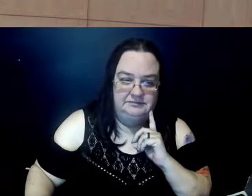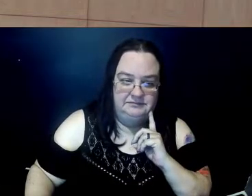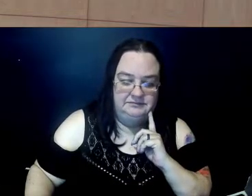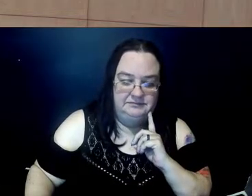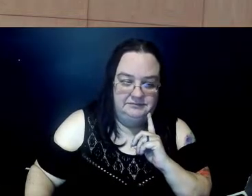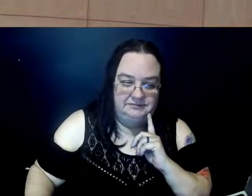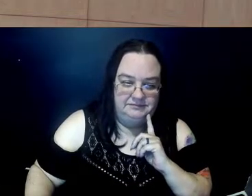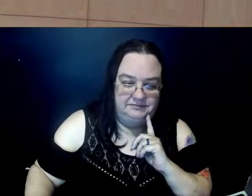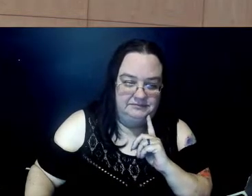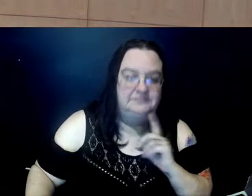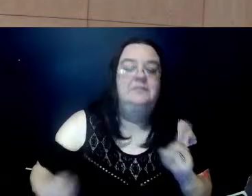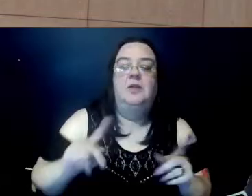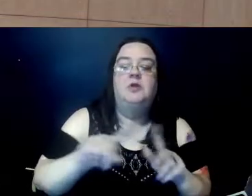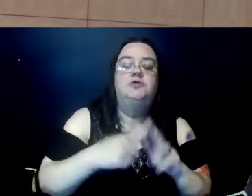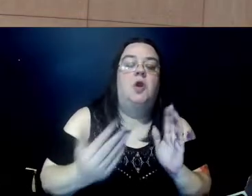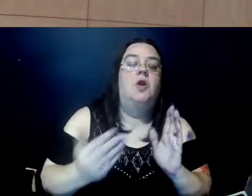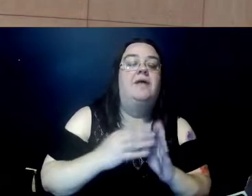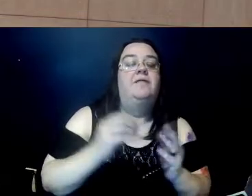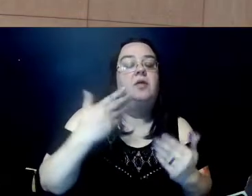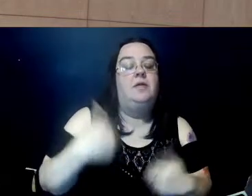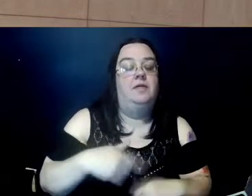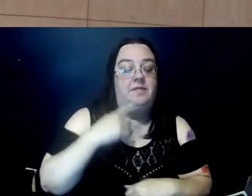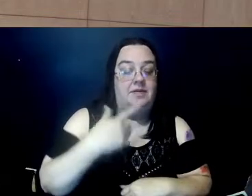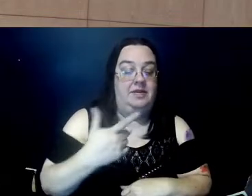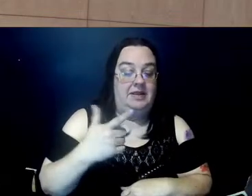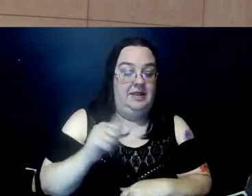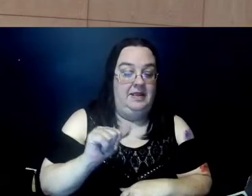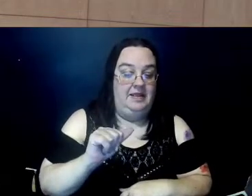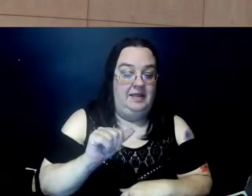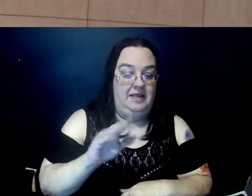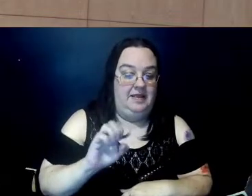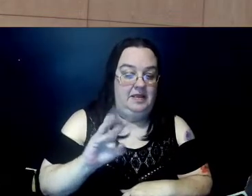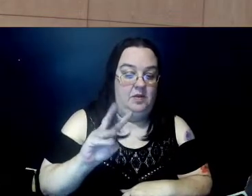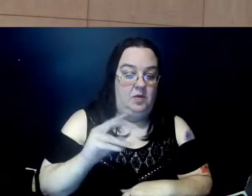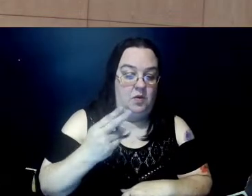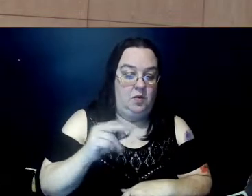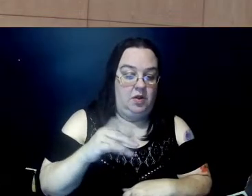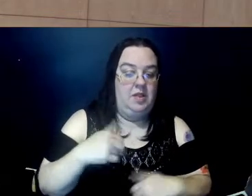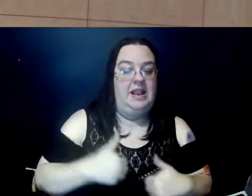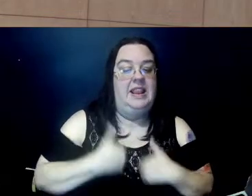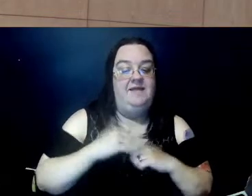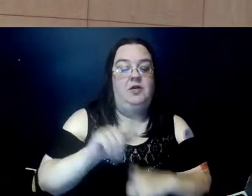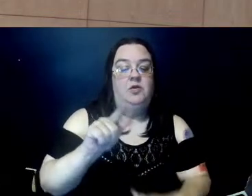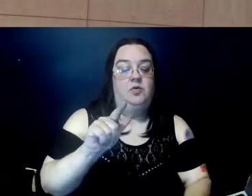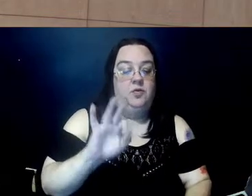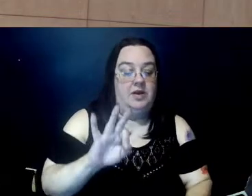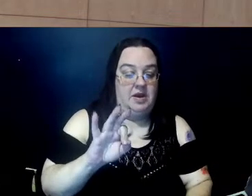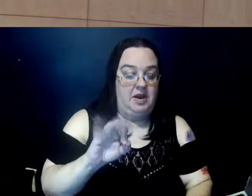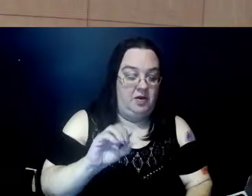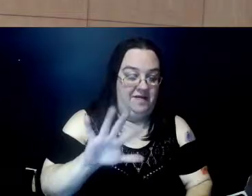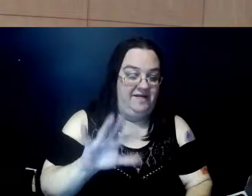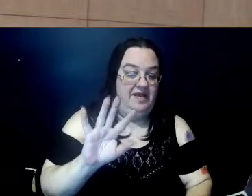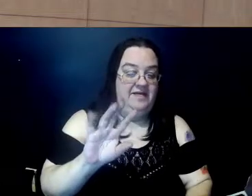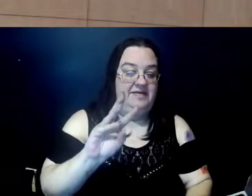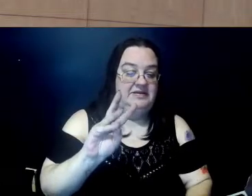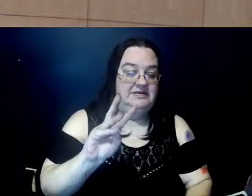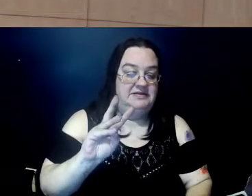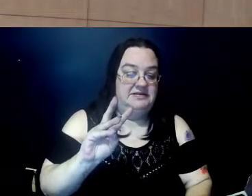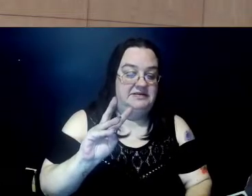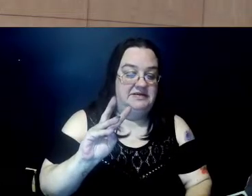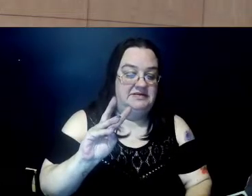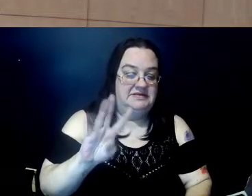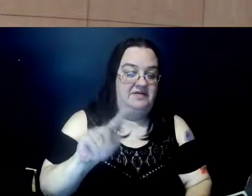Okay. Go ahead and start over. So my name is Gabe Horkler, and we've lived at 2905 64th Avenue for 38